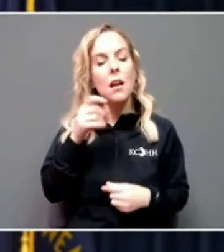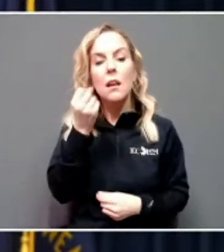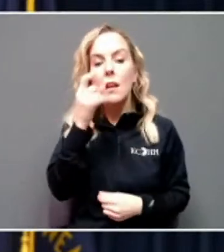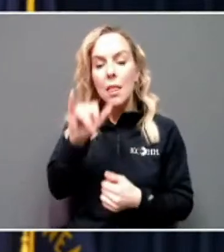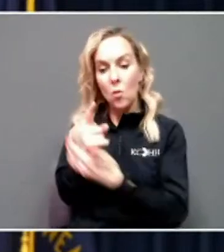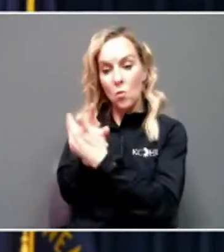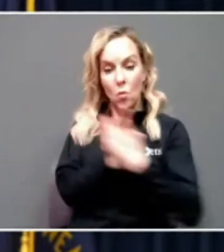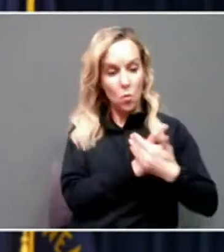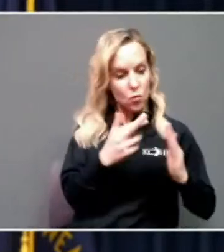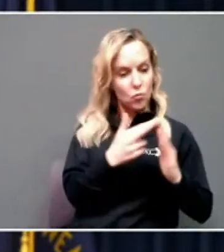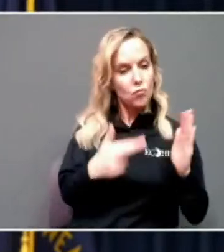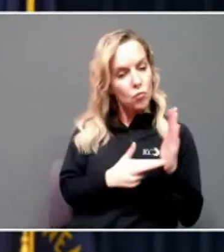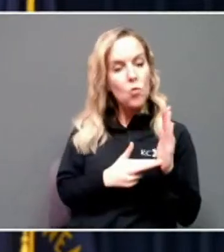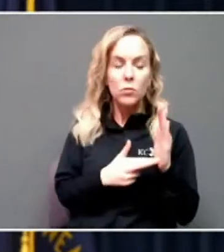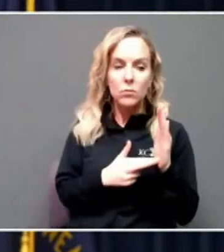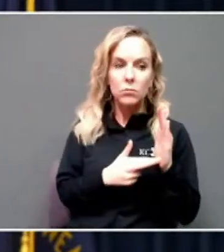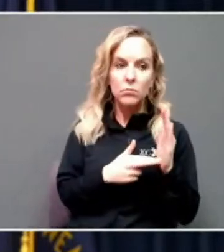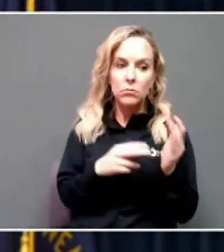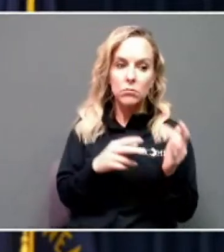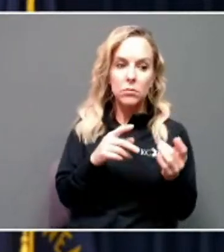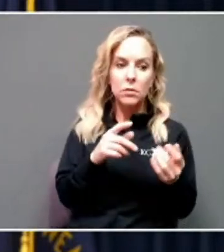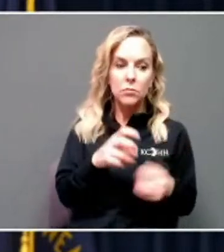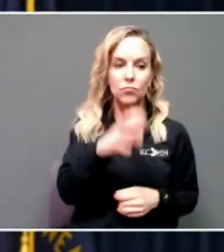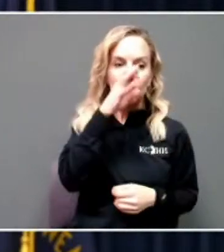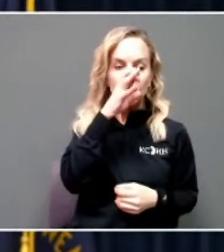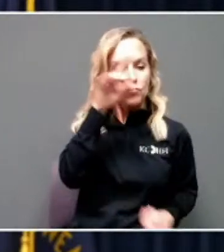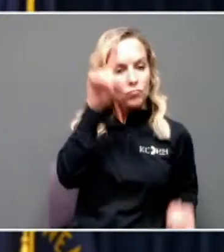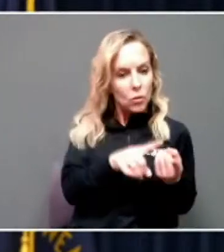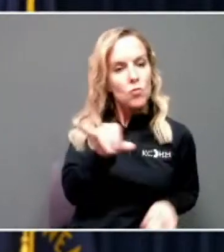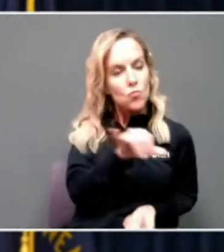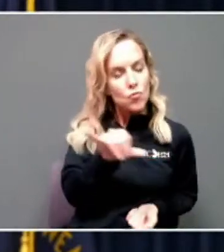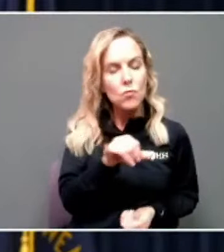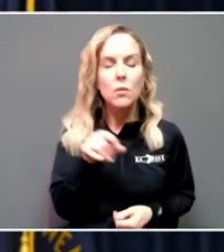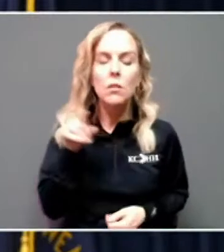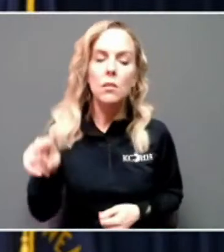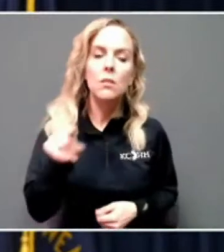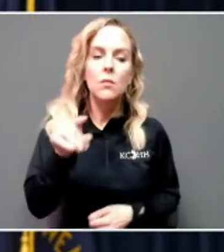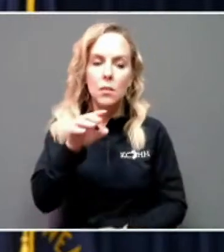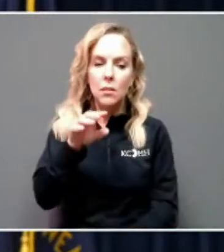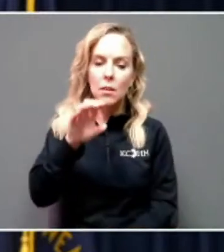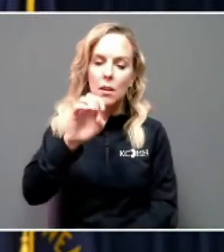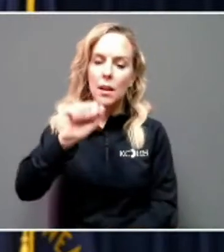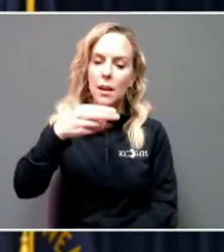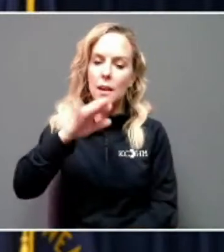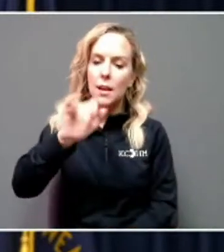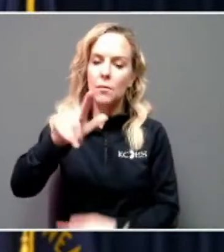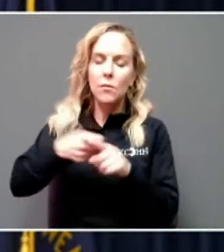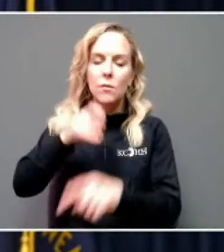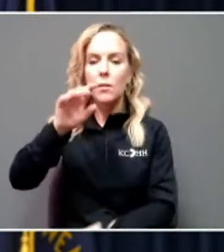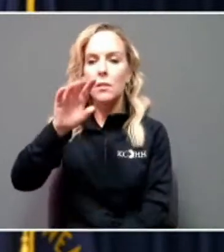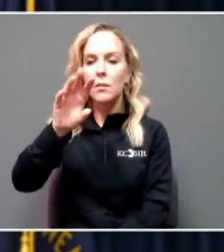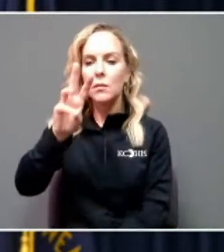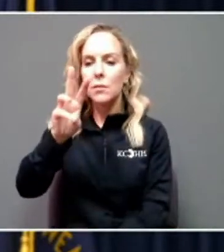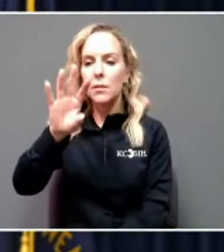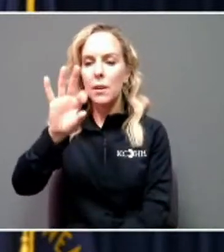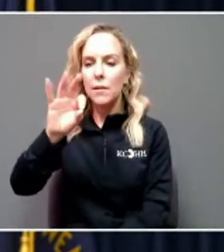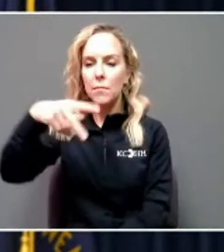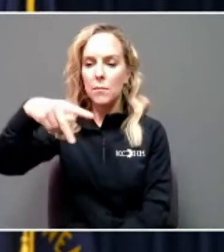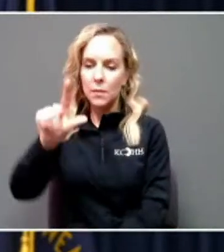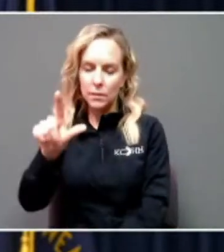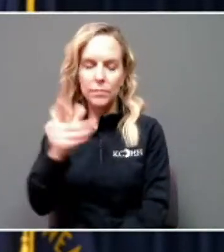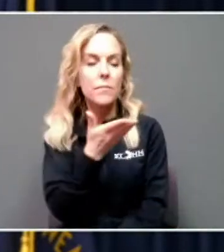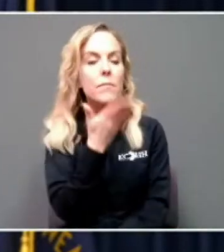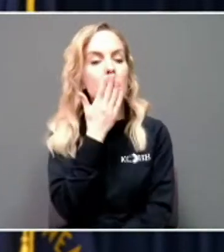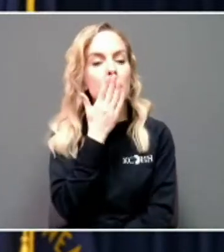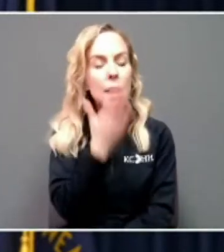April Rickard from WFPL. Hi, Governor. Thank you. What percentage now